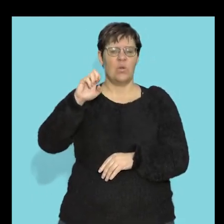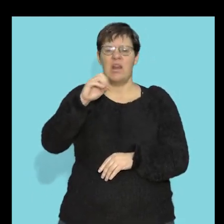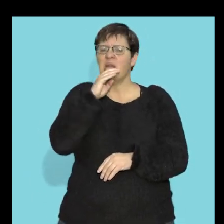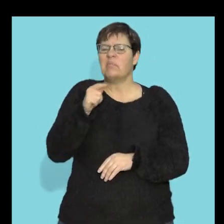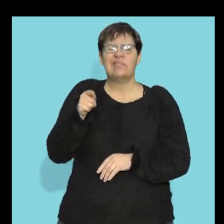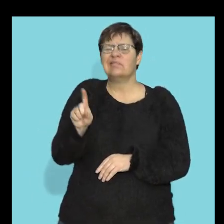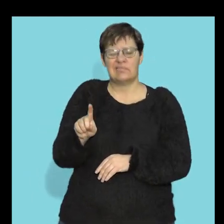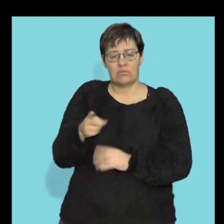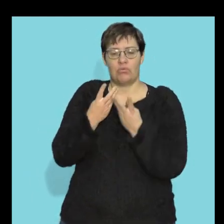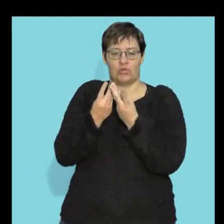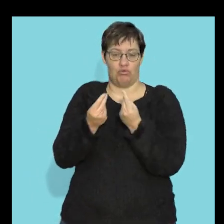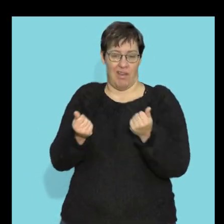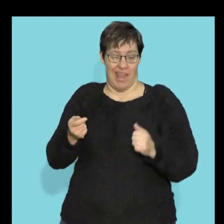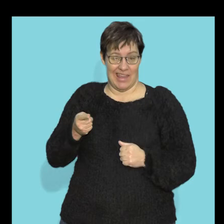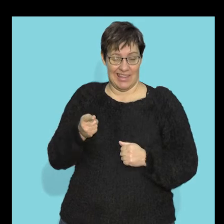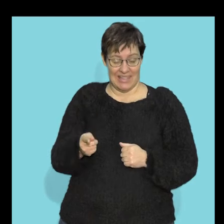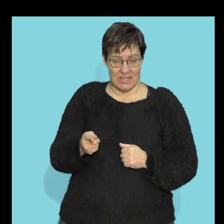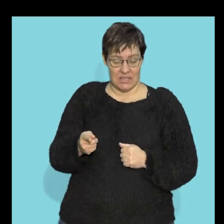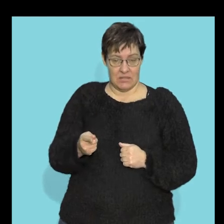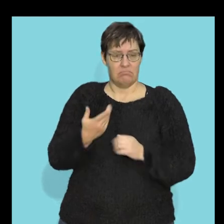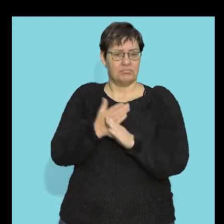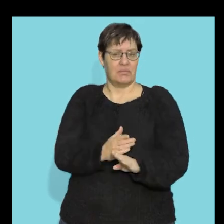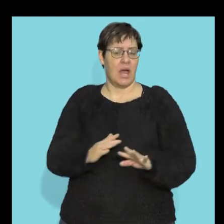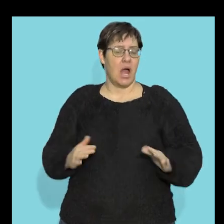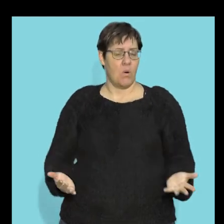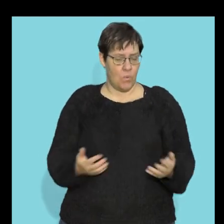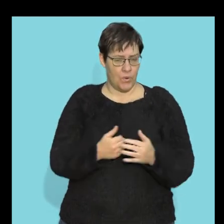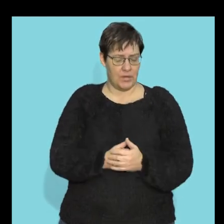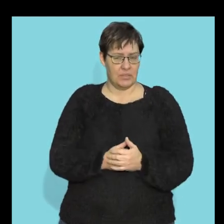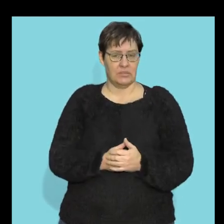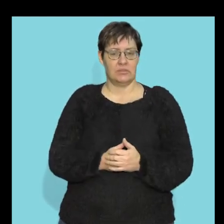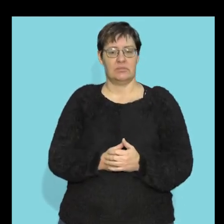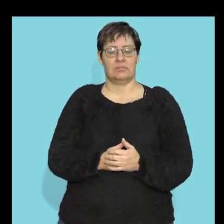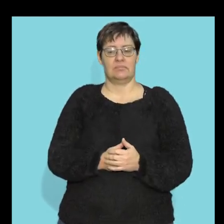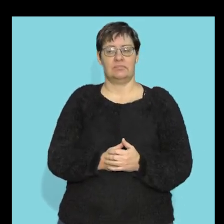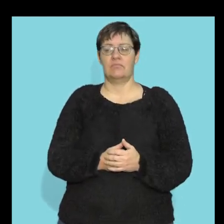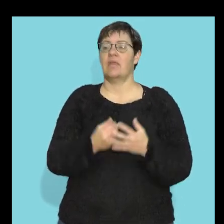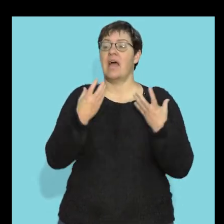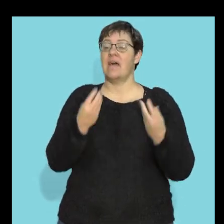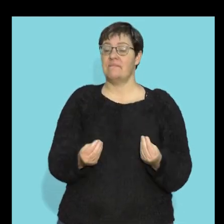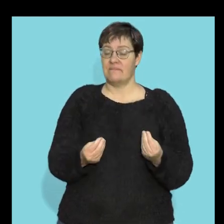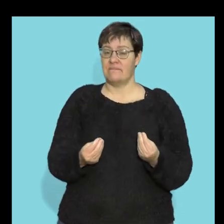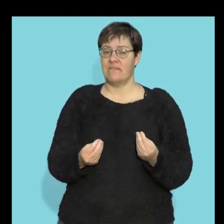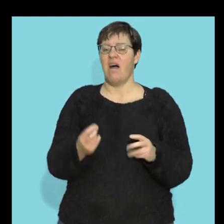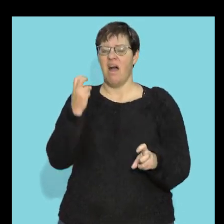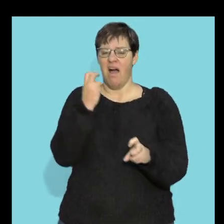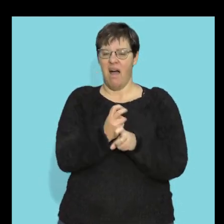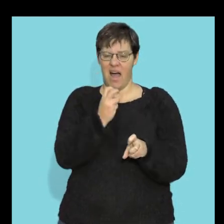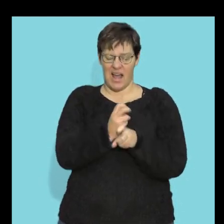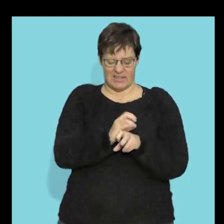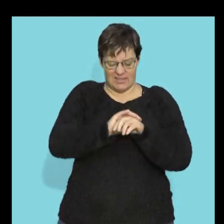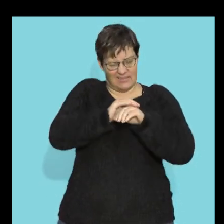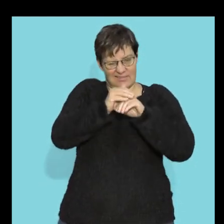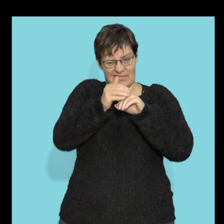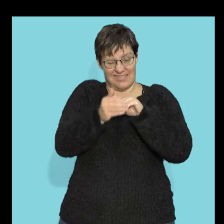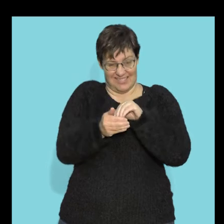out, right? And how are insects prevented from this? Guys, they have got that chitinous outer